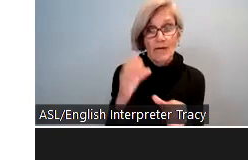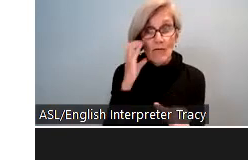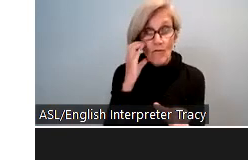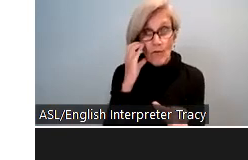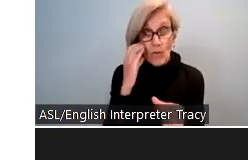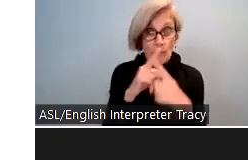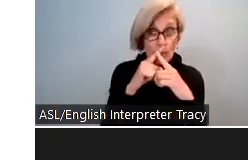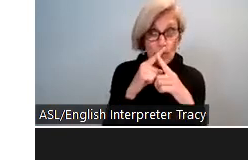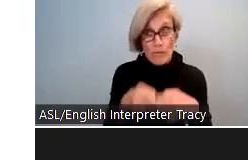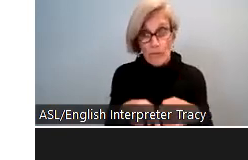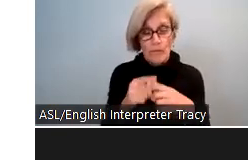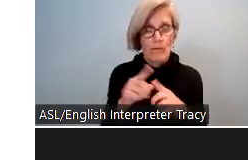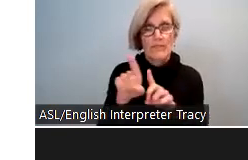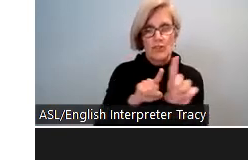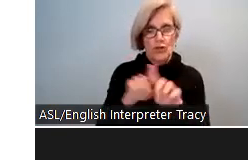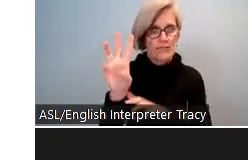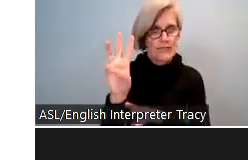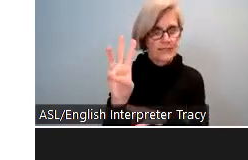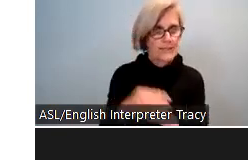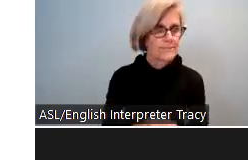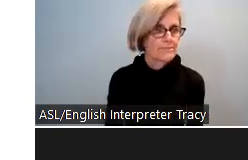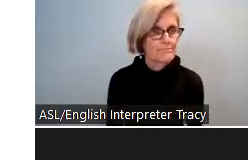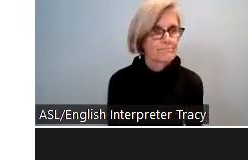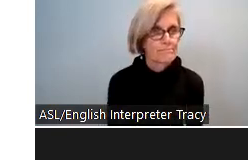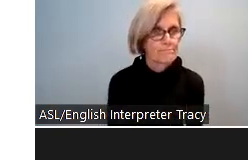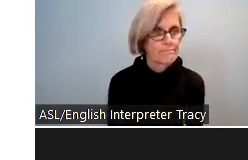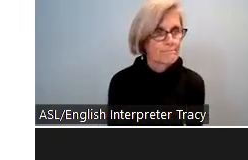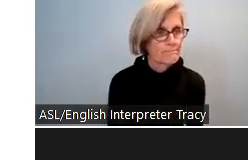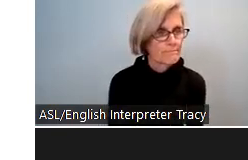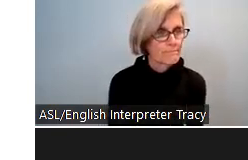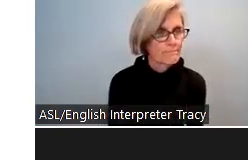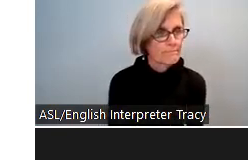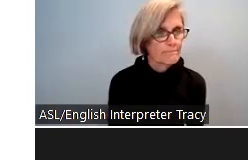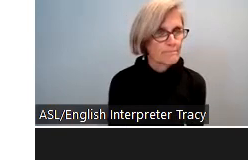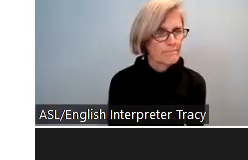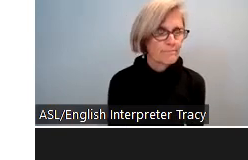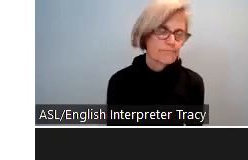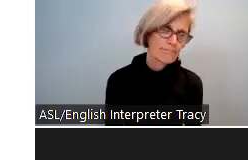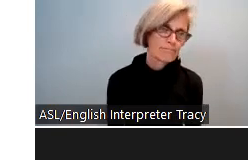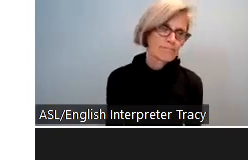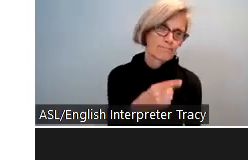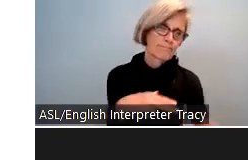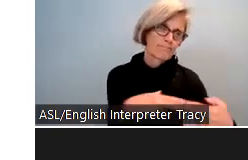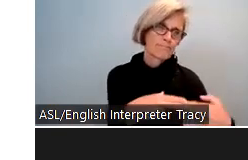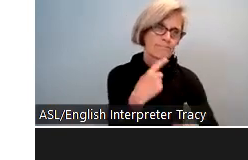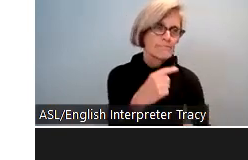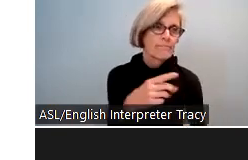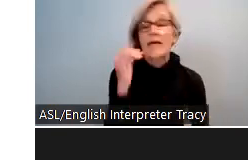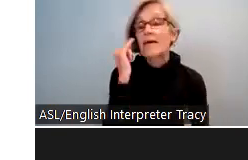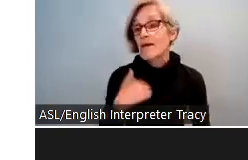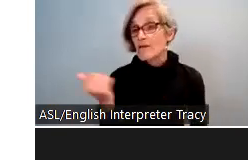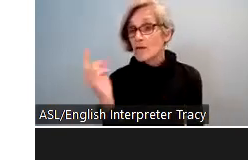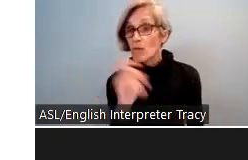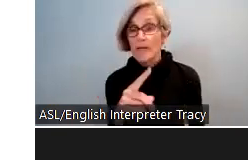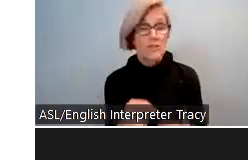For inquiries, raise your hand if you have any questions, hit the raise